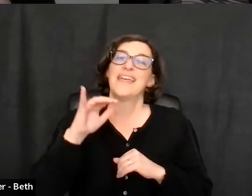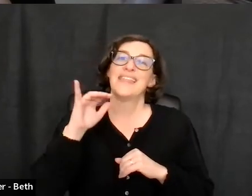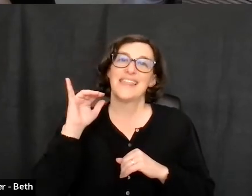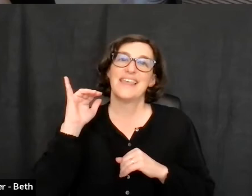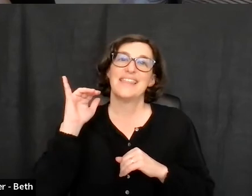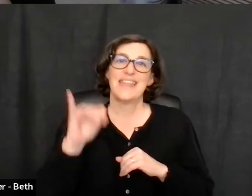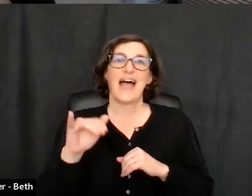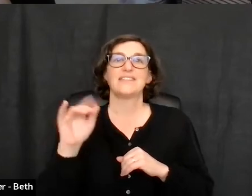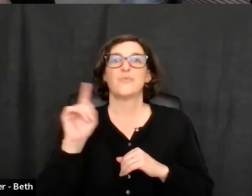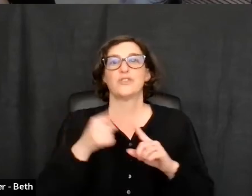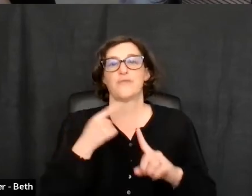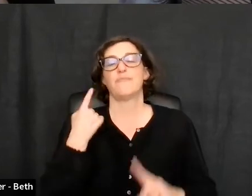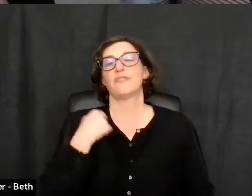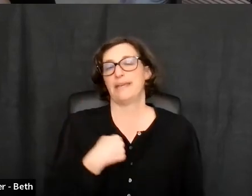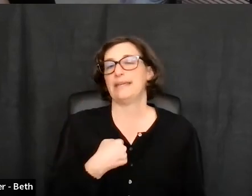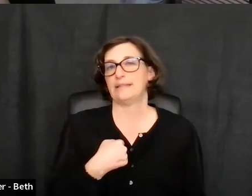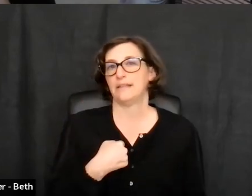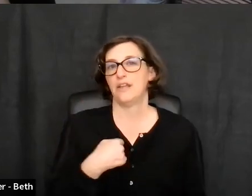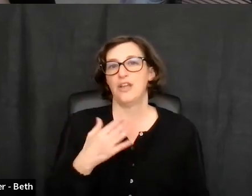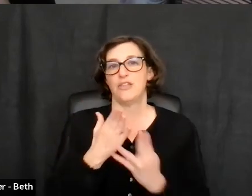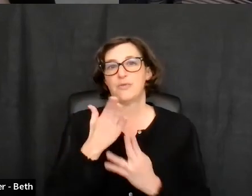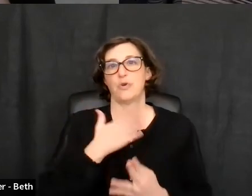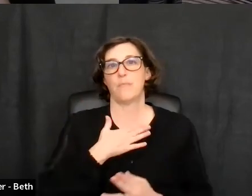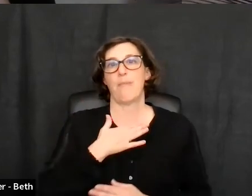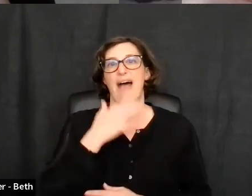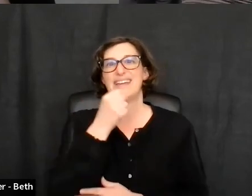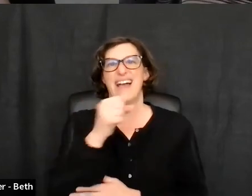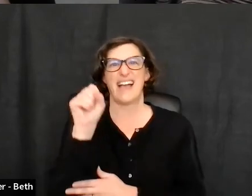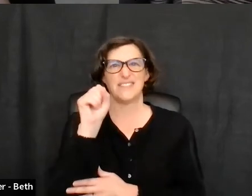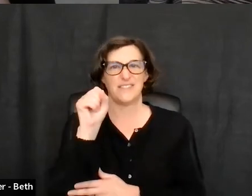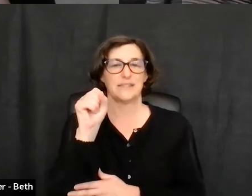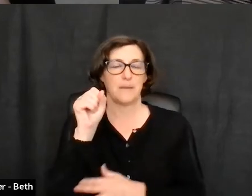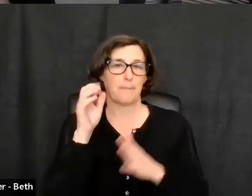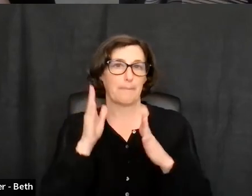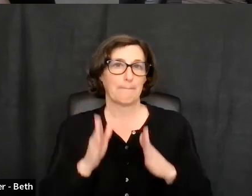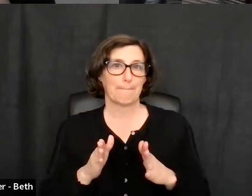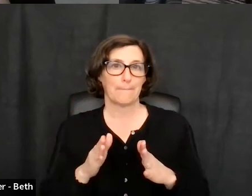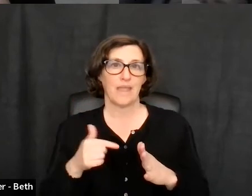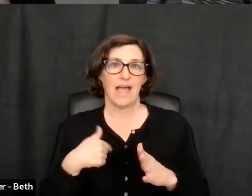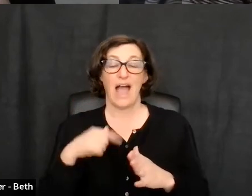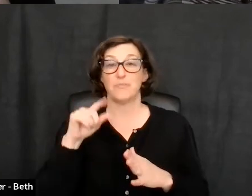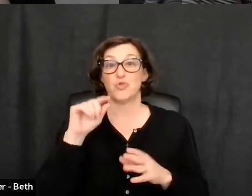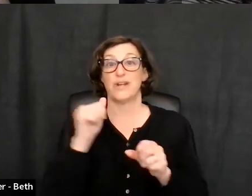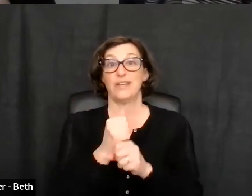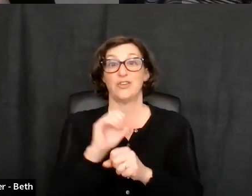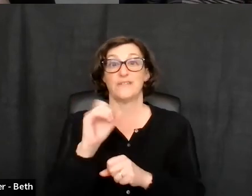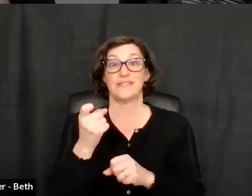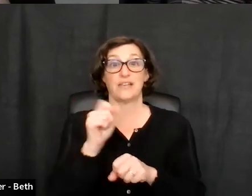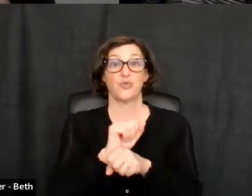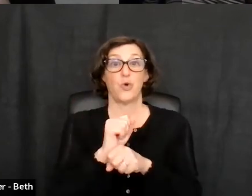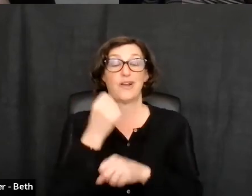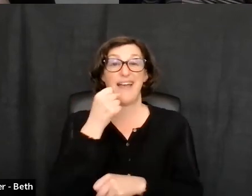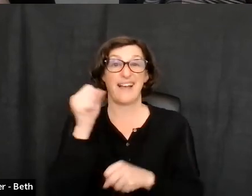I think that's where it came from for me. It was through my activism. I, you know, 20 years of sex work activism, I'm realizing